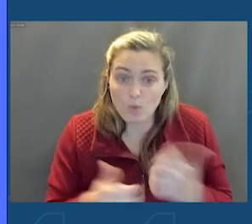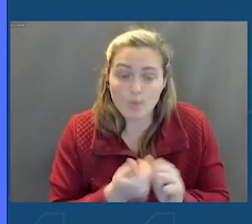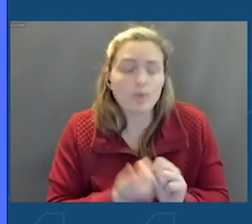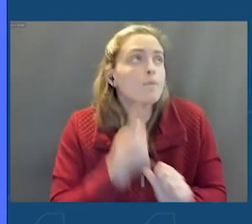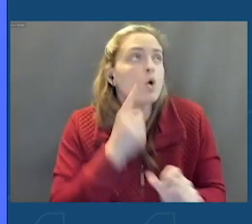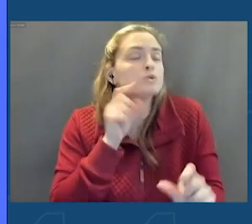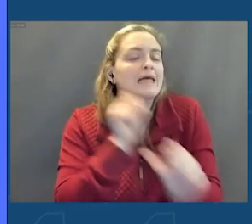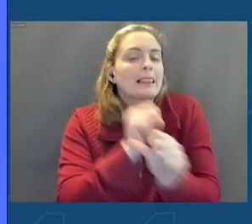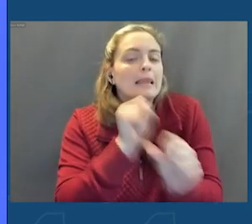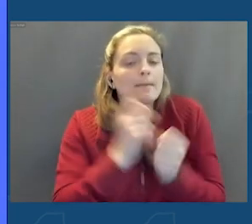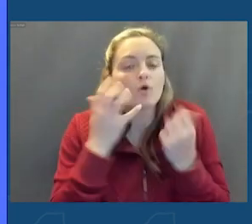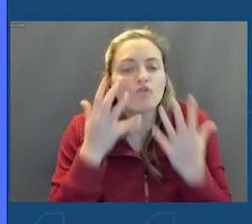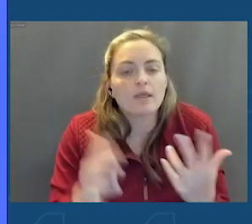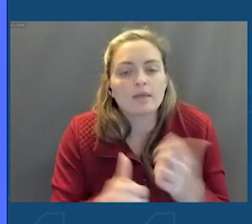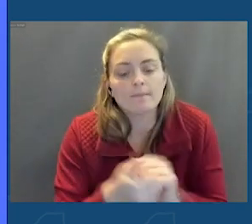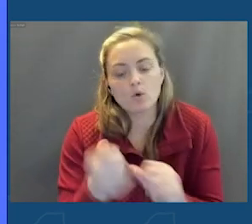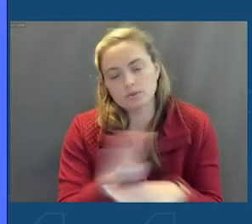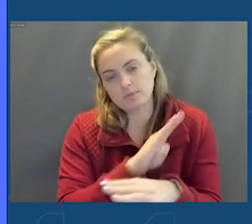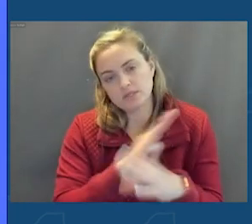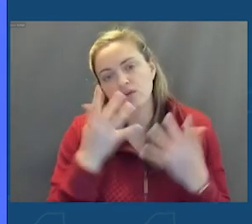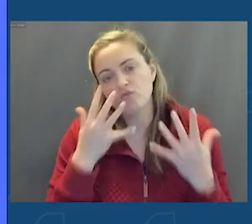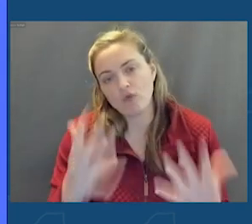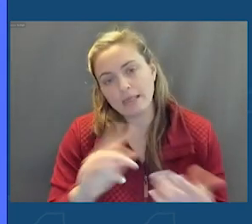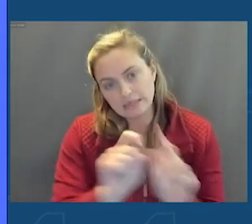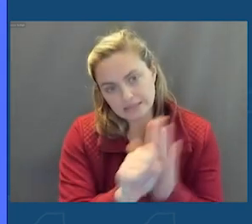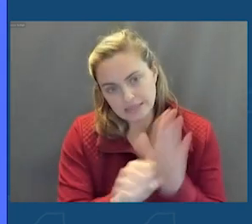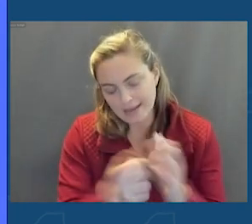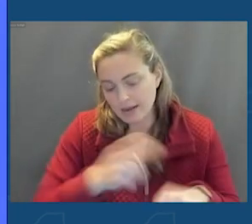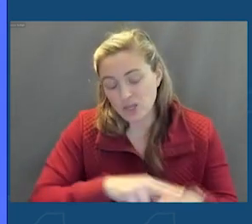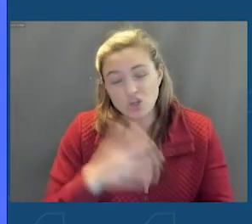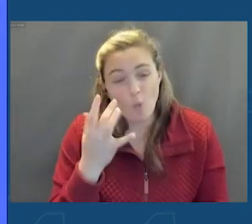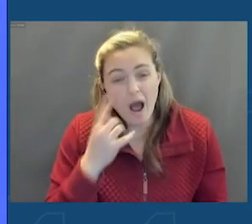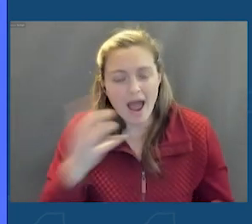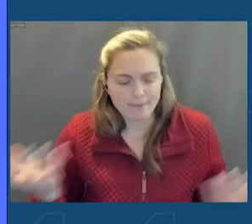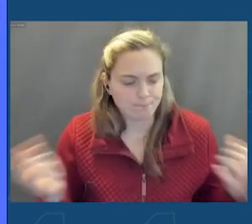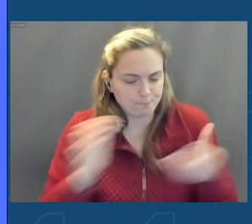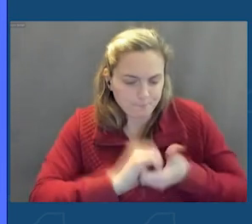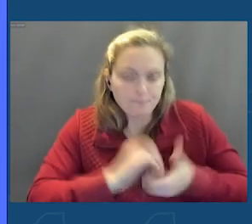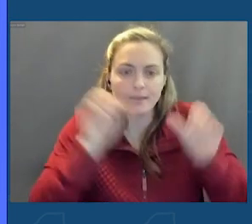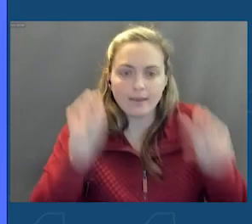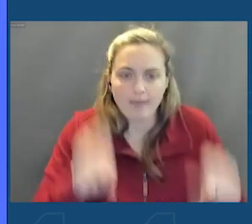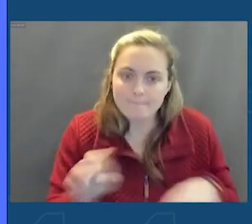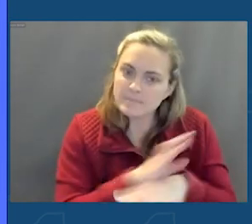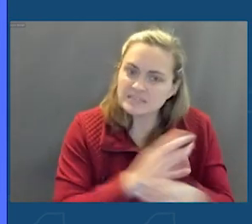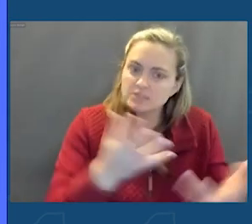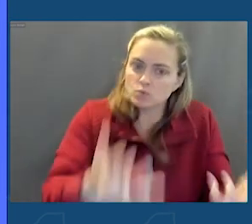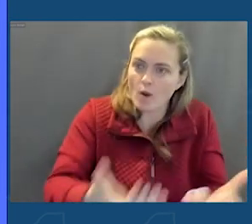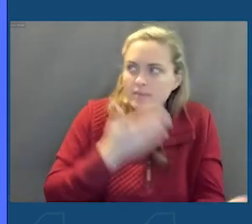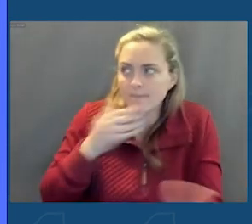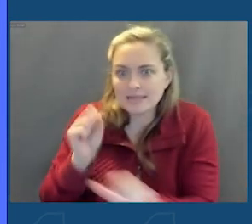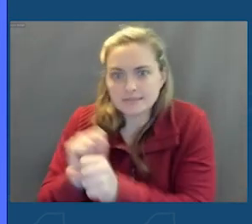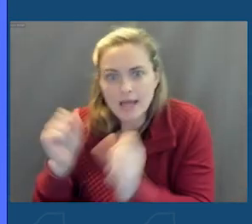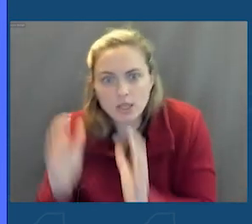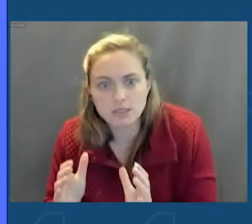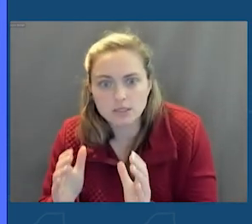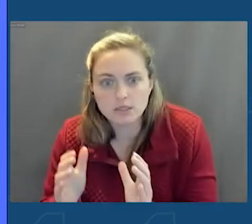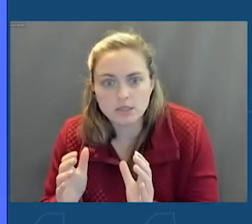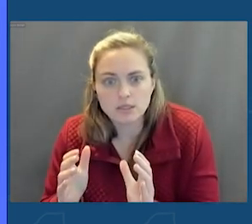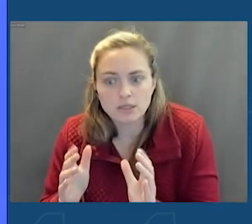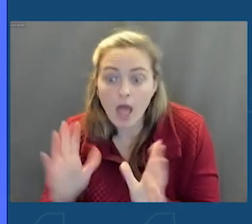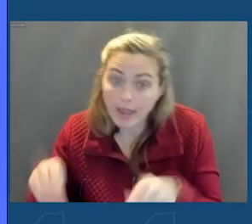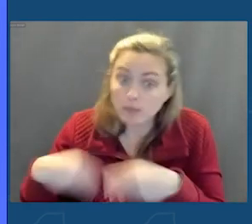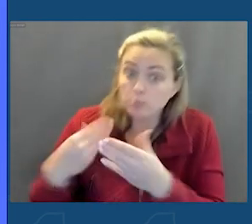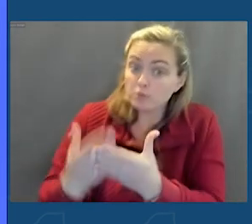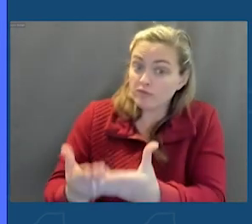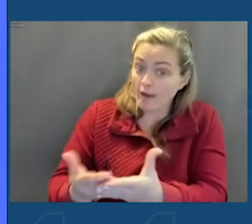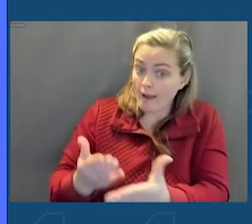friendly and the most business friendly state in the nation because they can go together. Businesses want the best talent. I can offer the best talent. You come to New